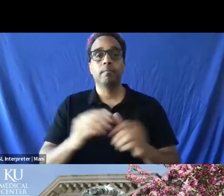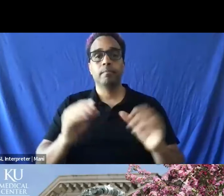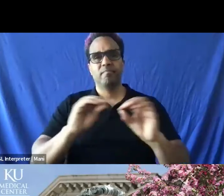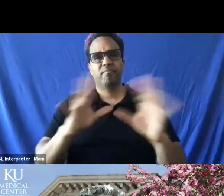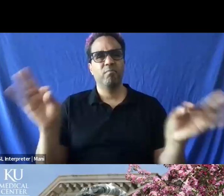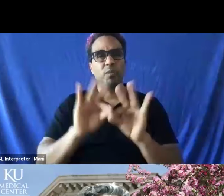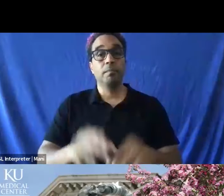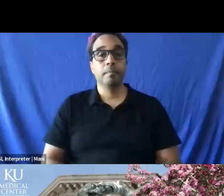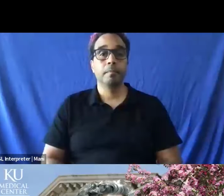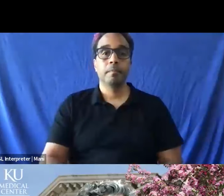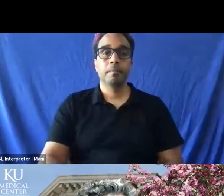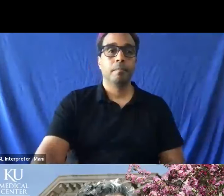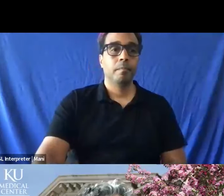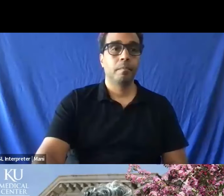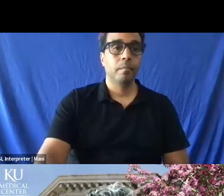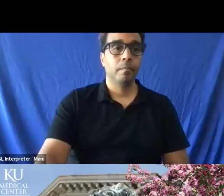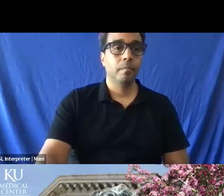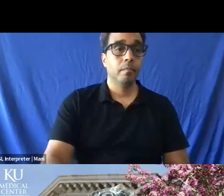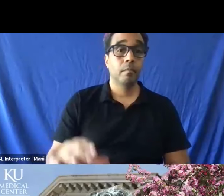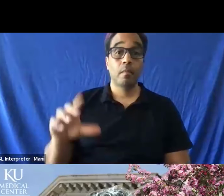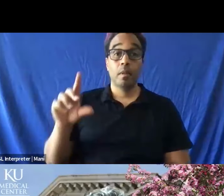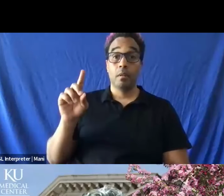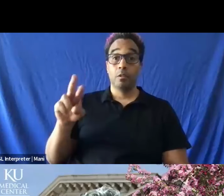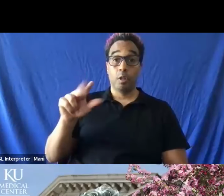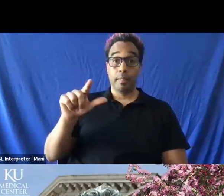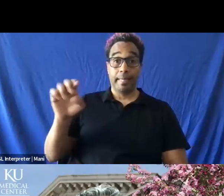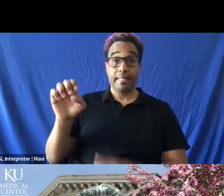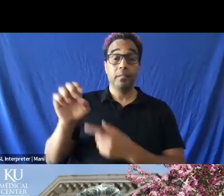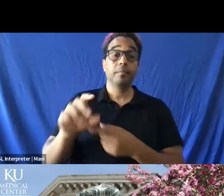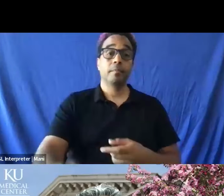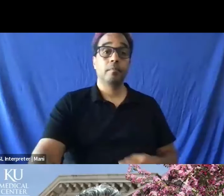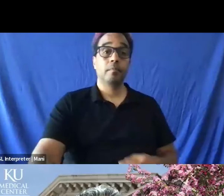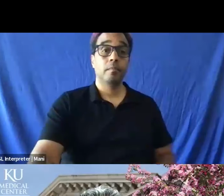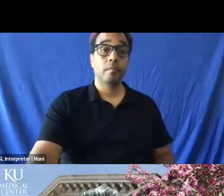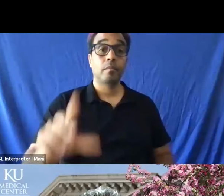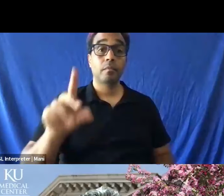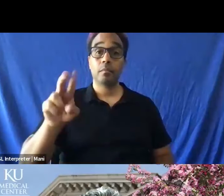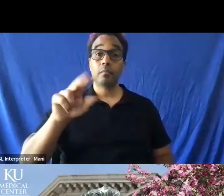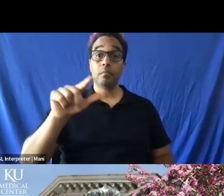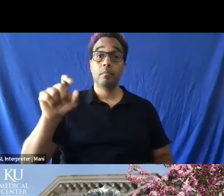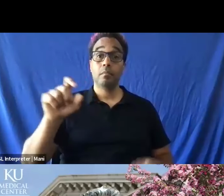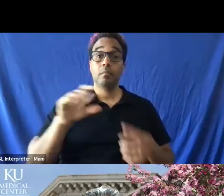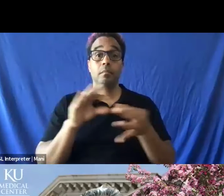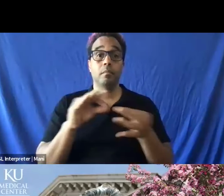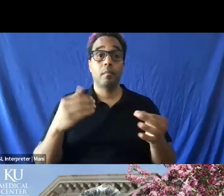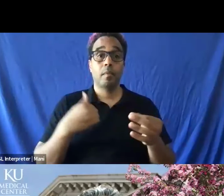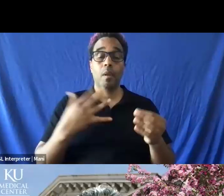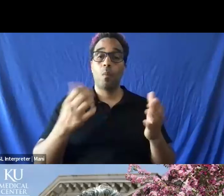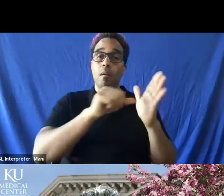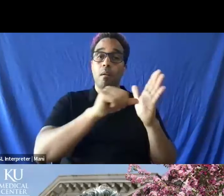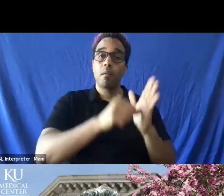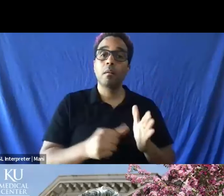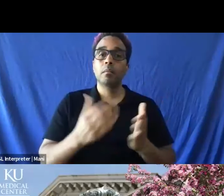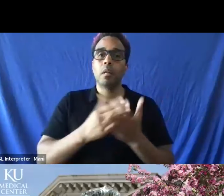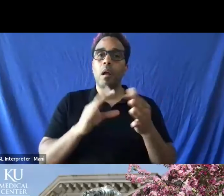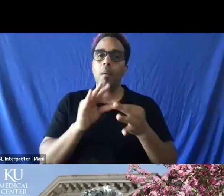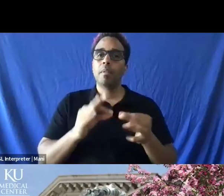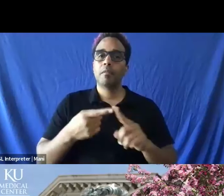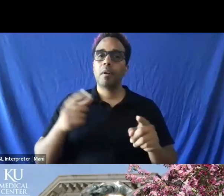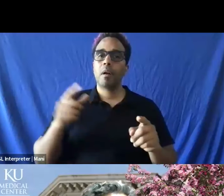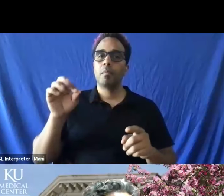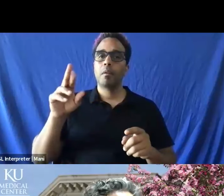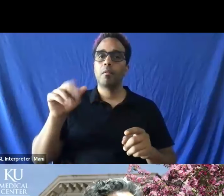Thank you, Dr. Okah. Dr. Lee? I was going to highlight a couple of comments from Frank Thompson and